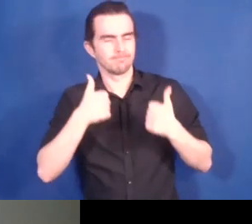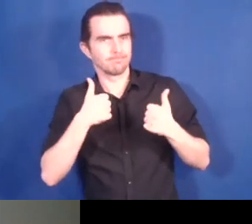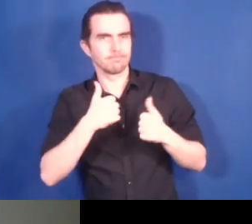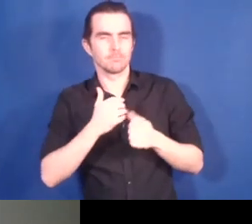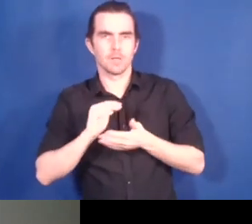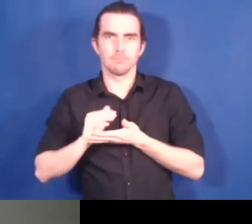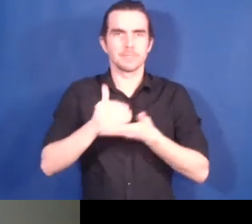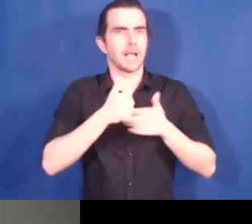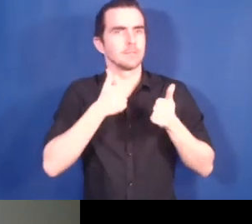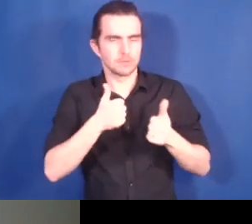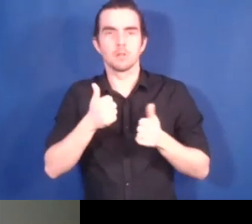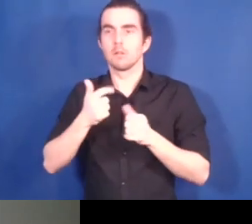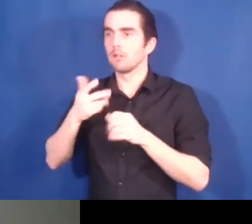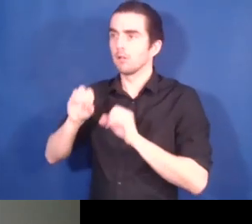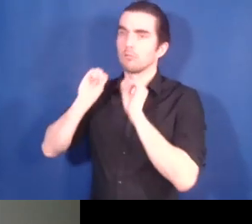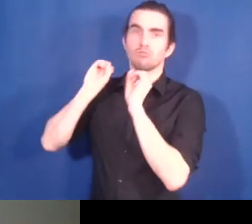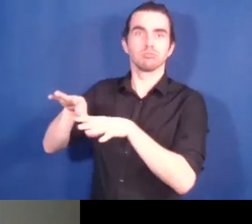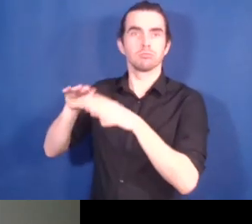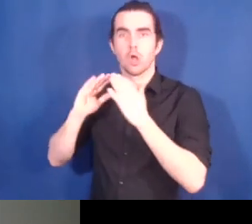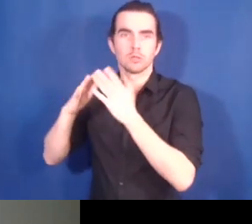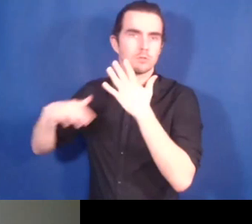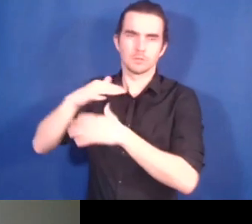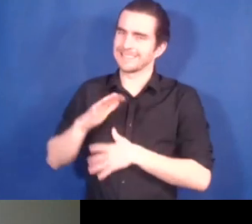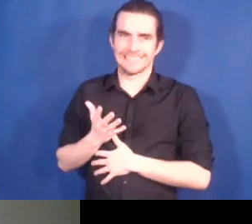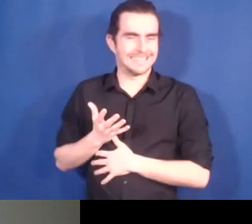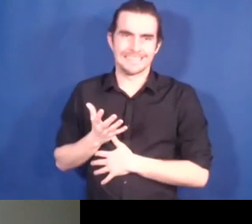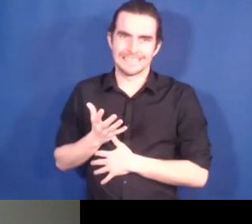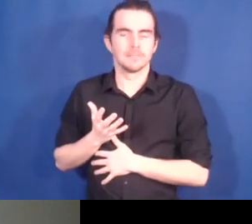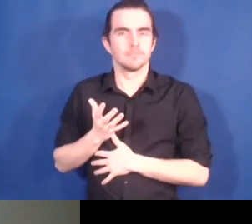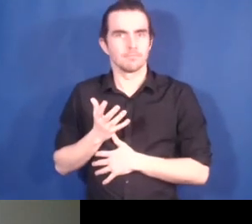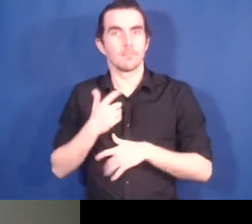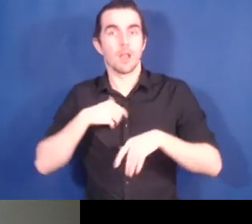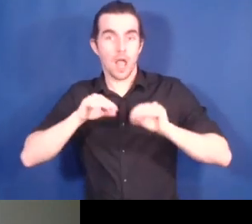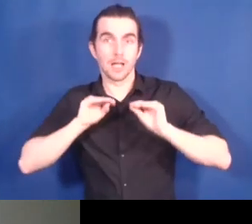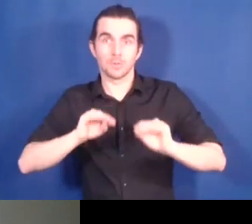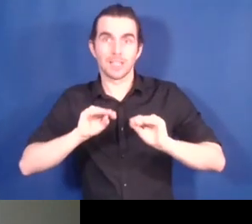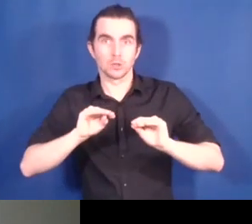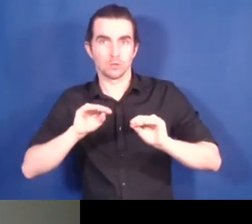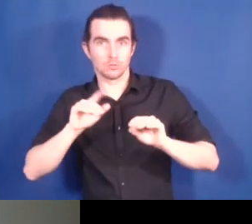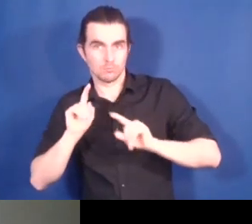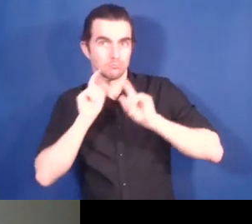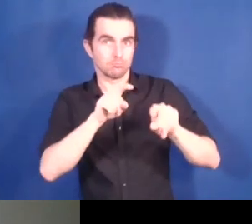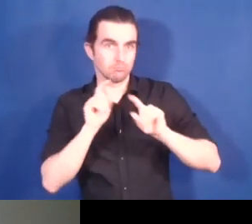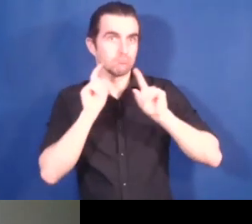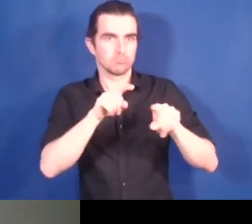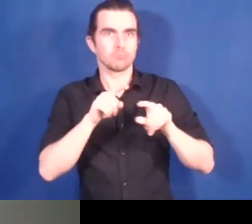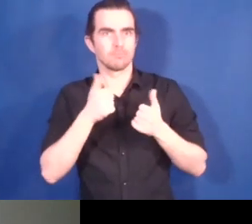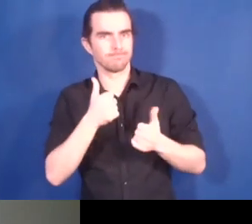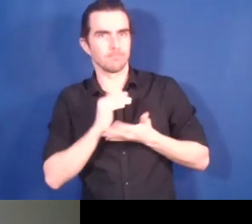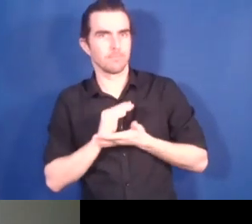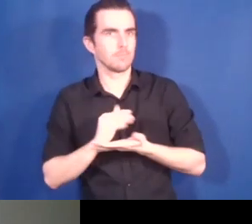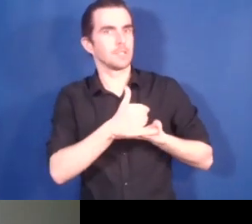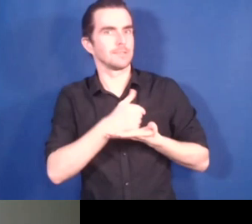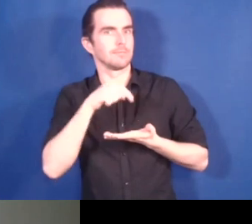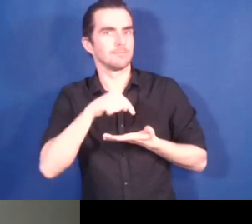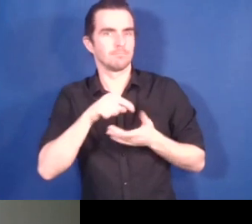their autonomy in seeking a solution. So primary education, I think it's something like only